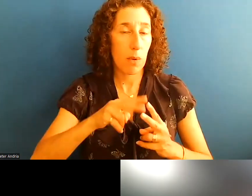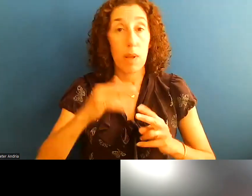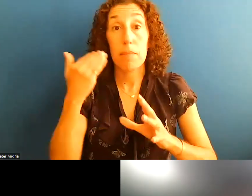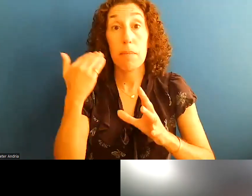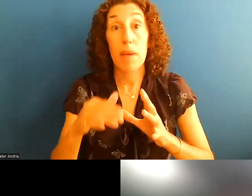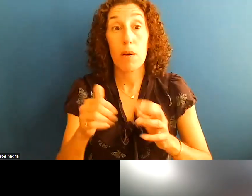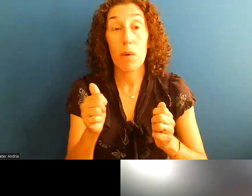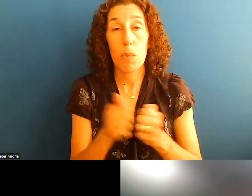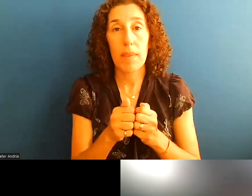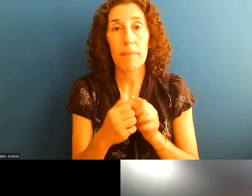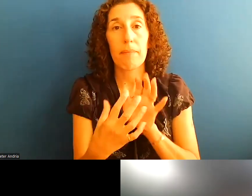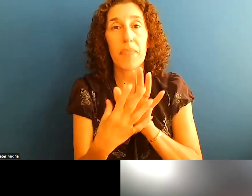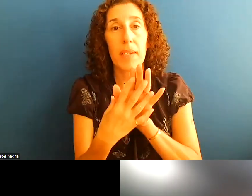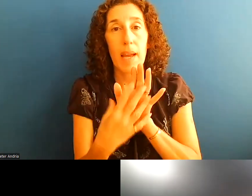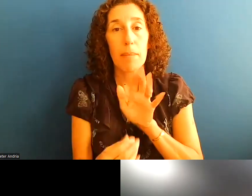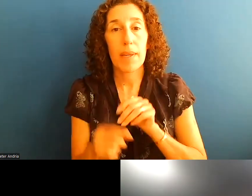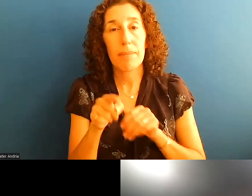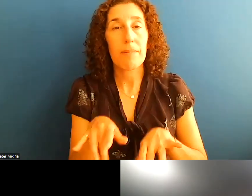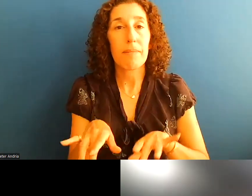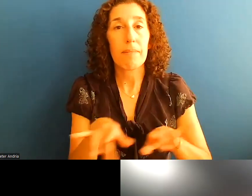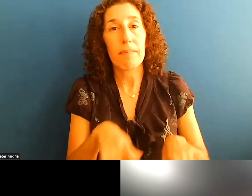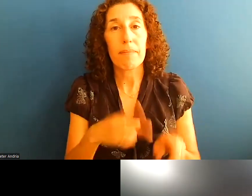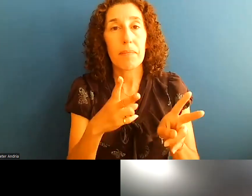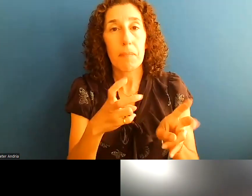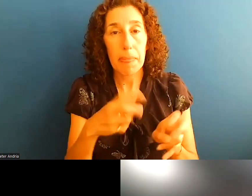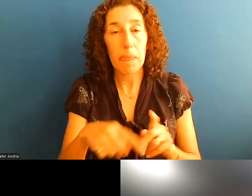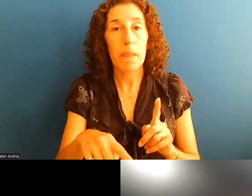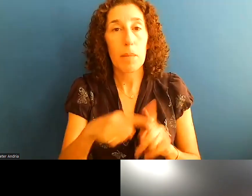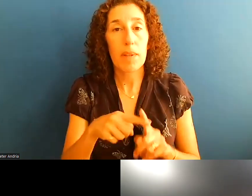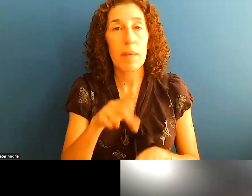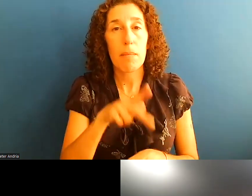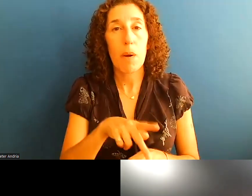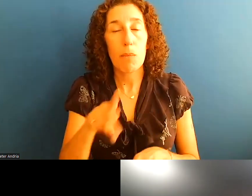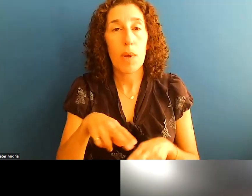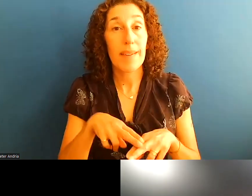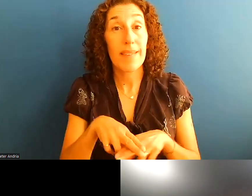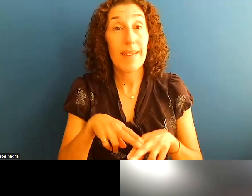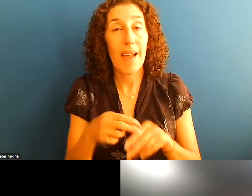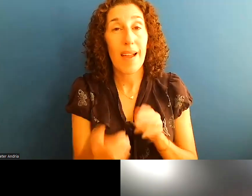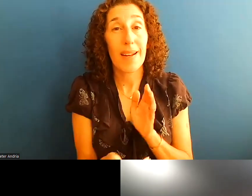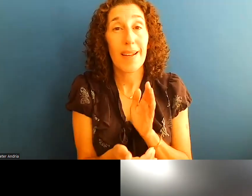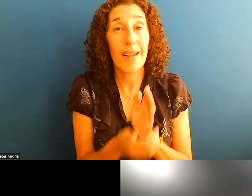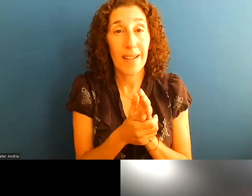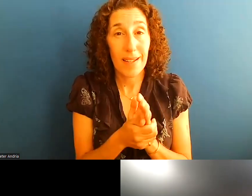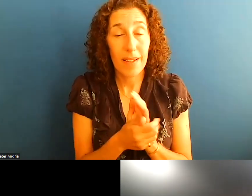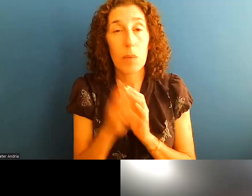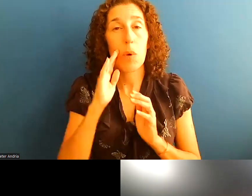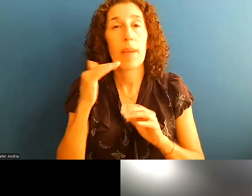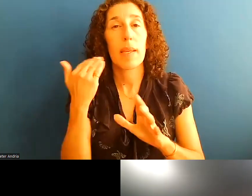training video recording, as well as the PowerPoint slides used earlier in the presentation and the evaluation link for